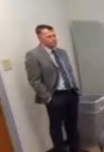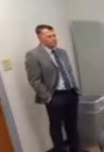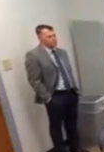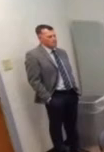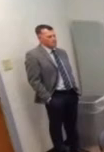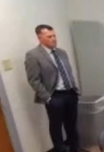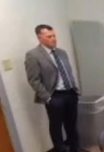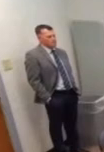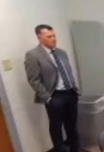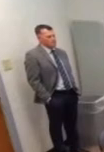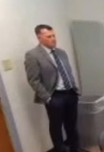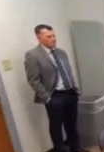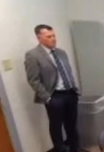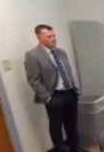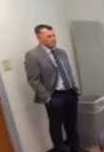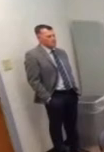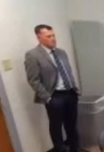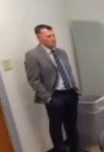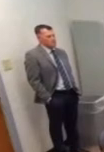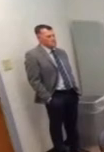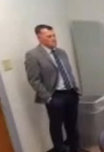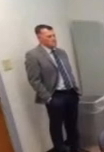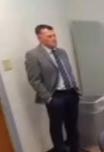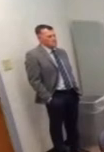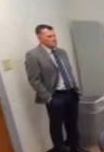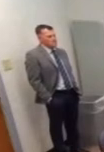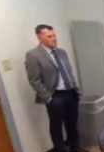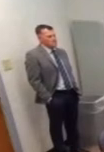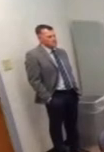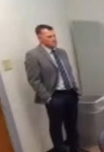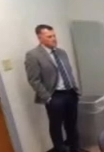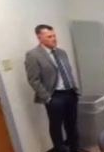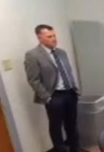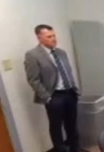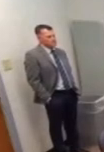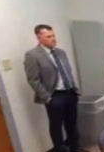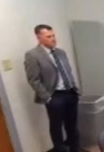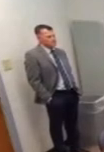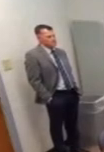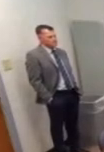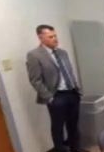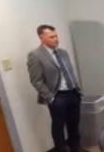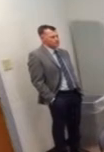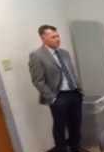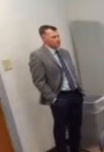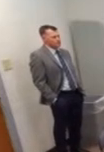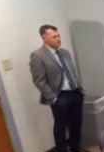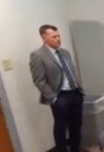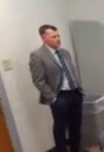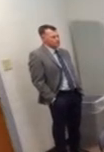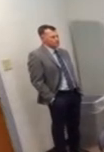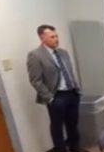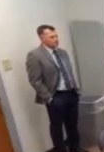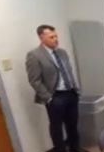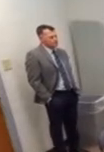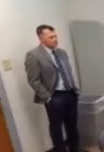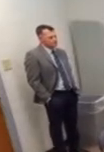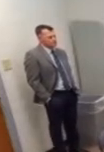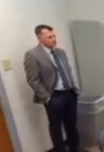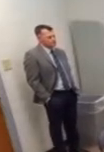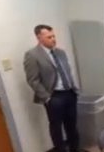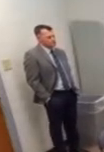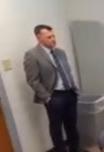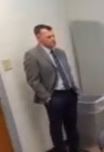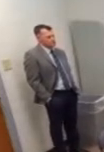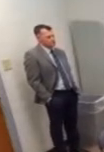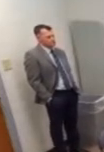inconsistent guidance and it just seems like the rules keep changing uh every other month and and then superintendents from the